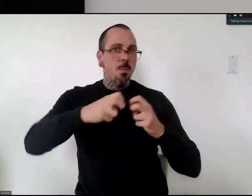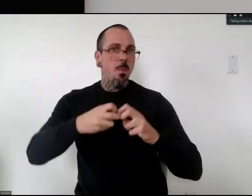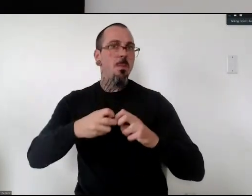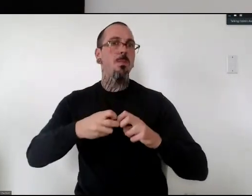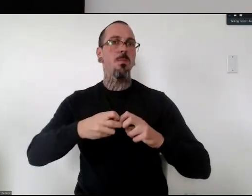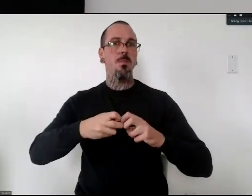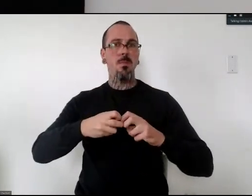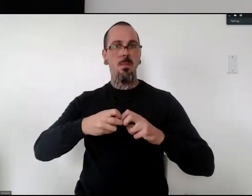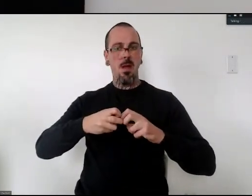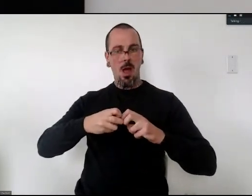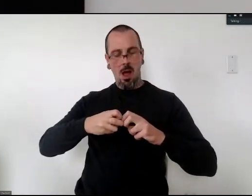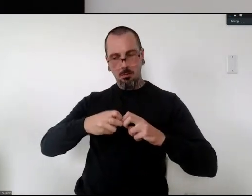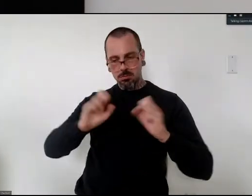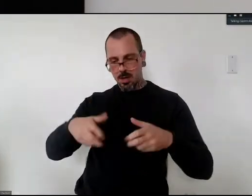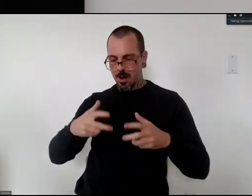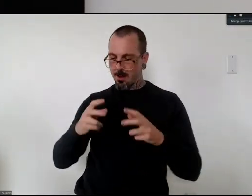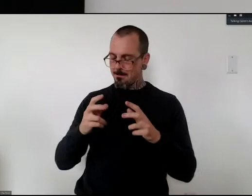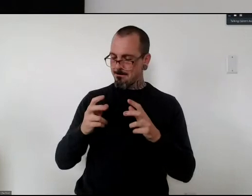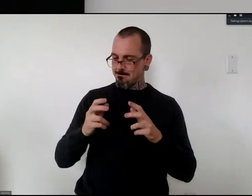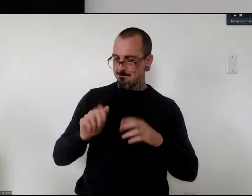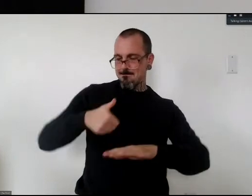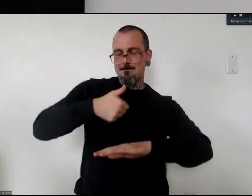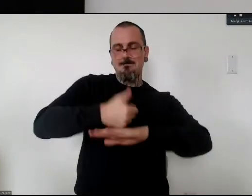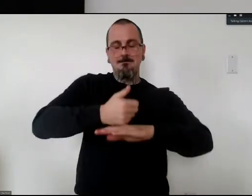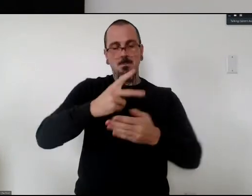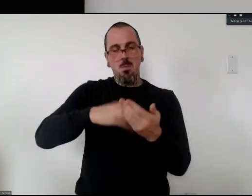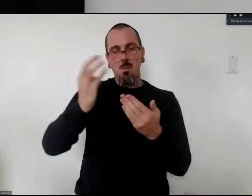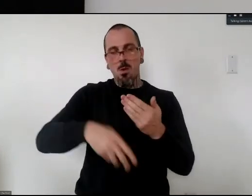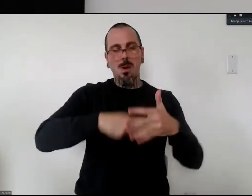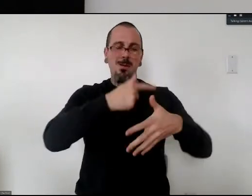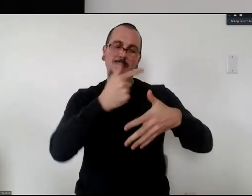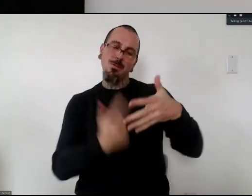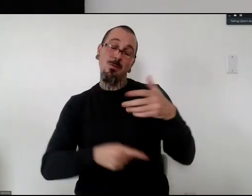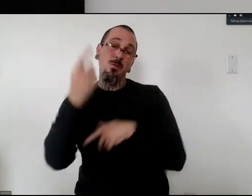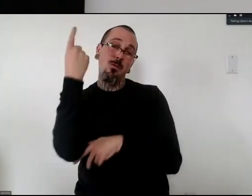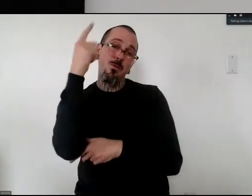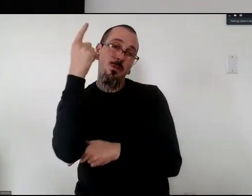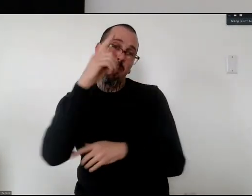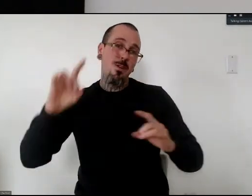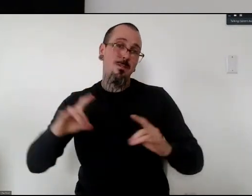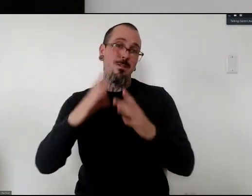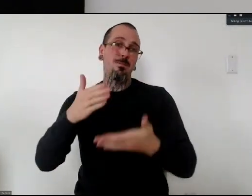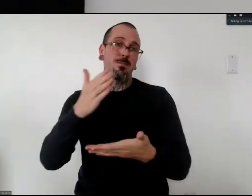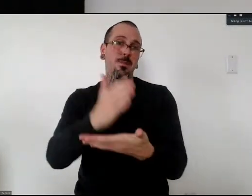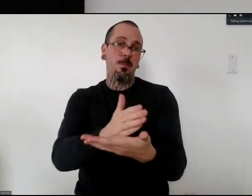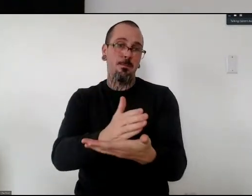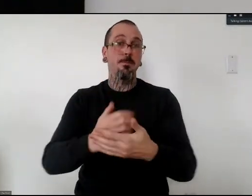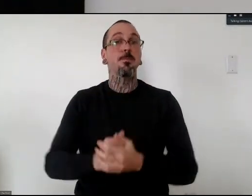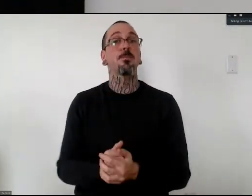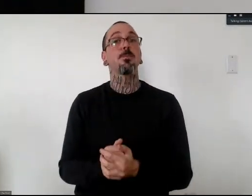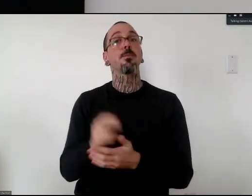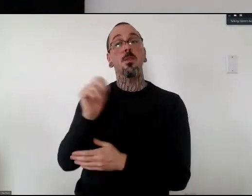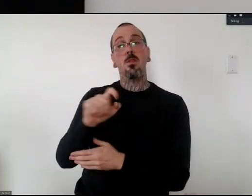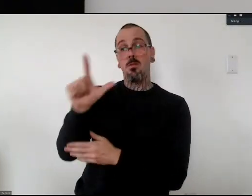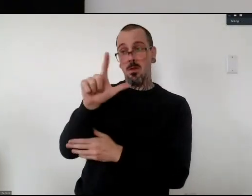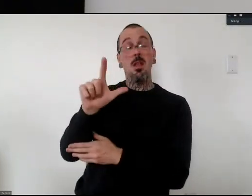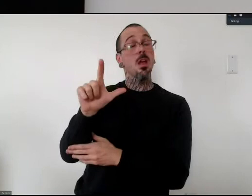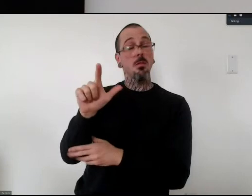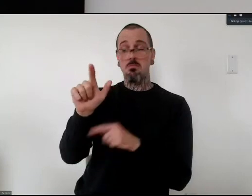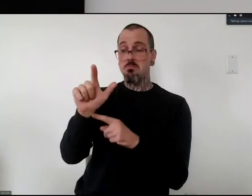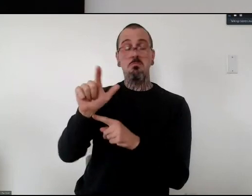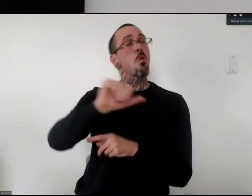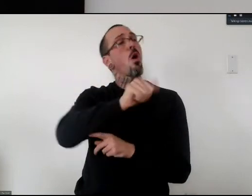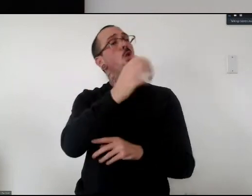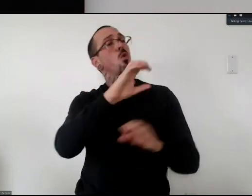gender-based violence. And whereas the Government of Newfoundland and Labrador stands in solidarity with organizations worldwide who